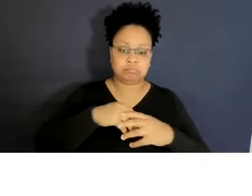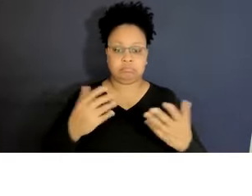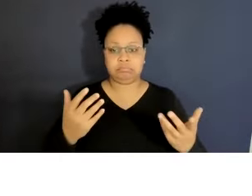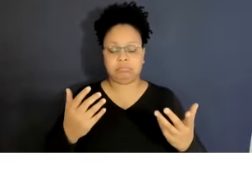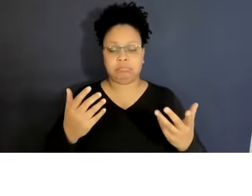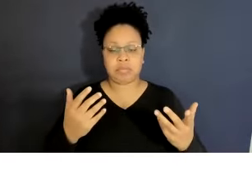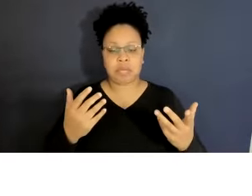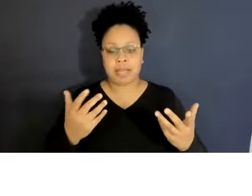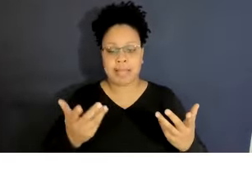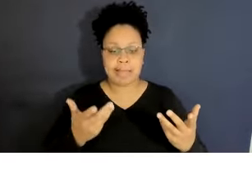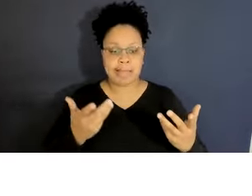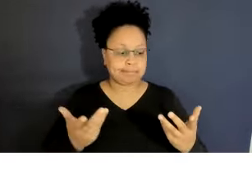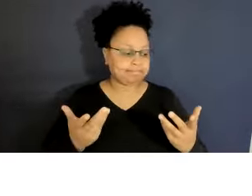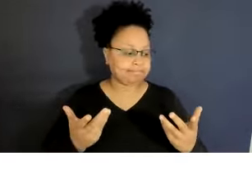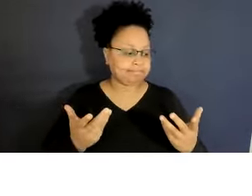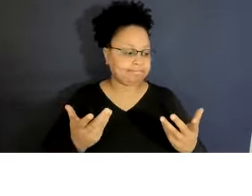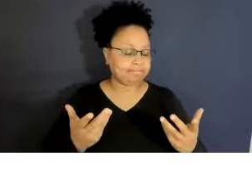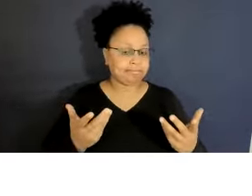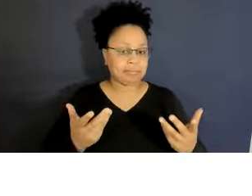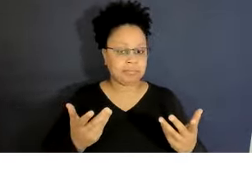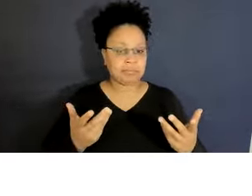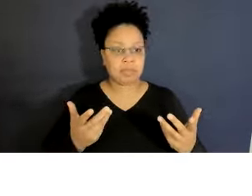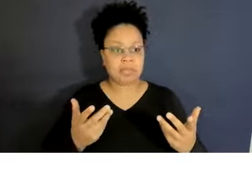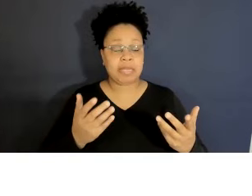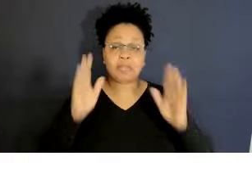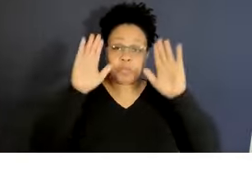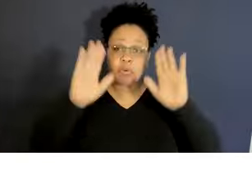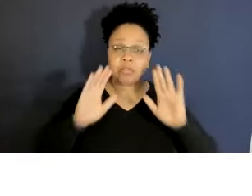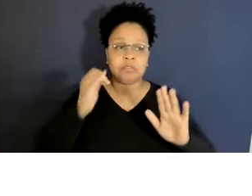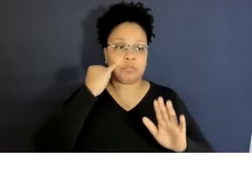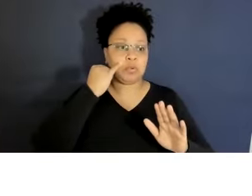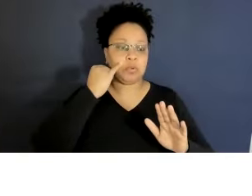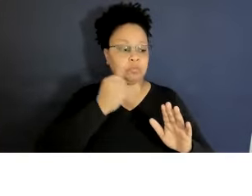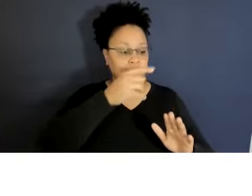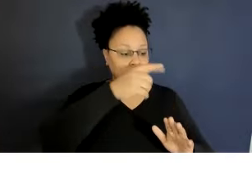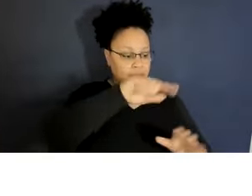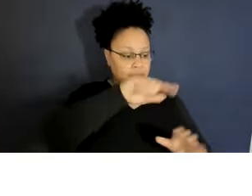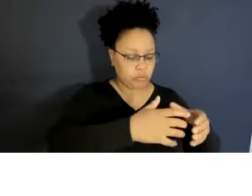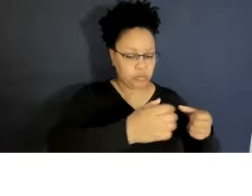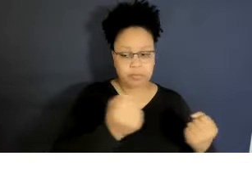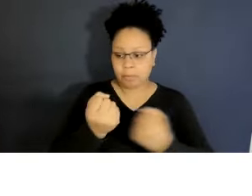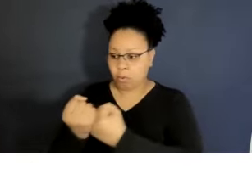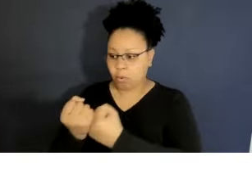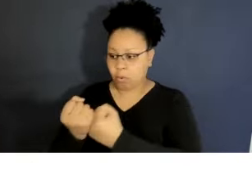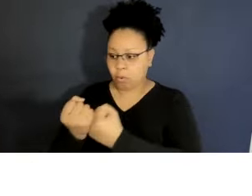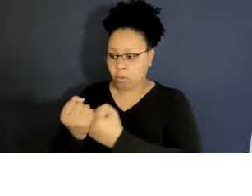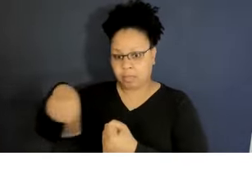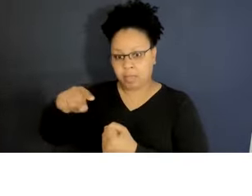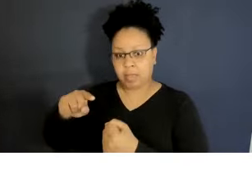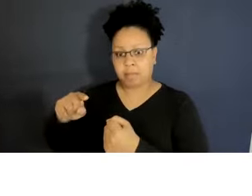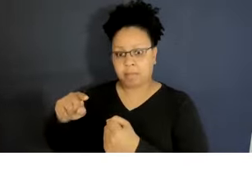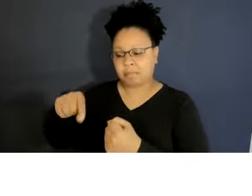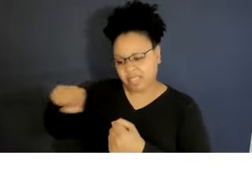It's great if people advocate on behalf of people with disabilities, but getting people with disabilities themselves